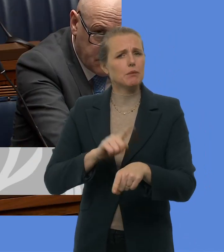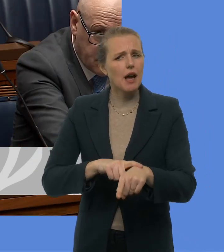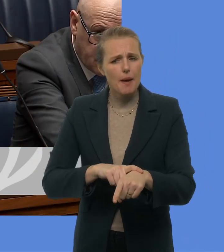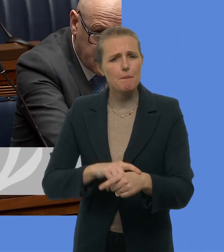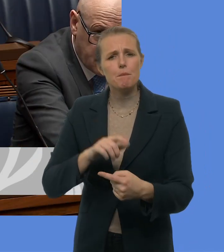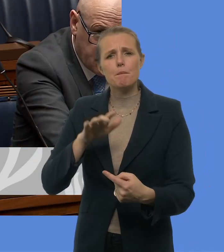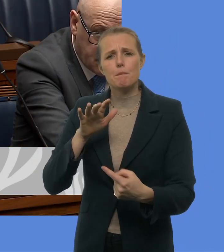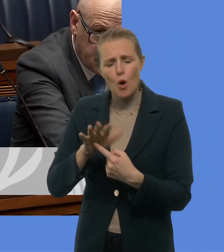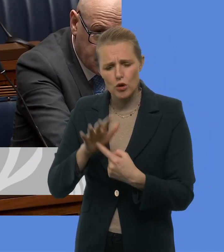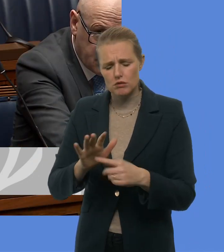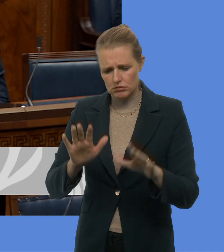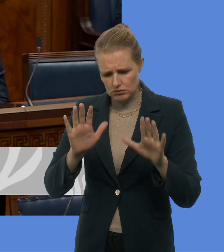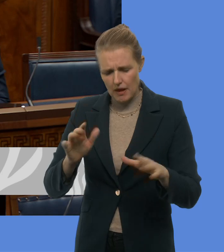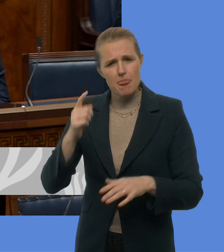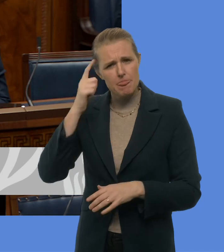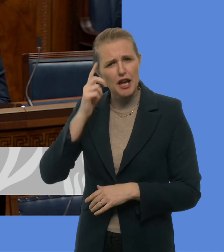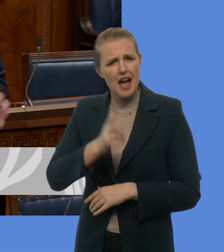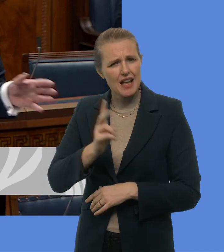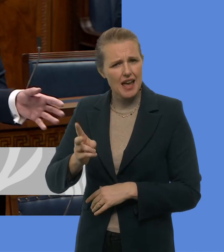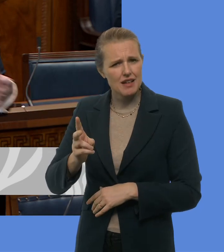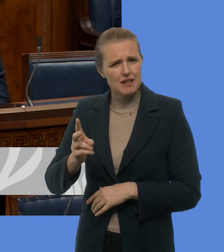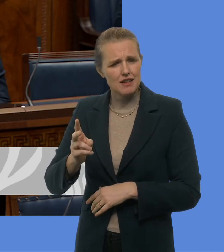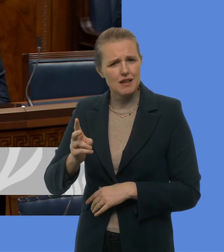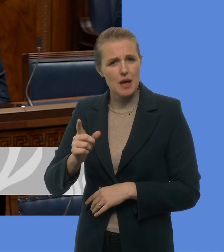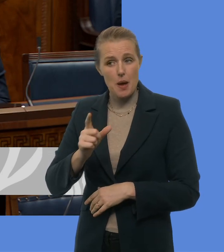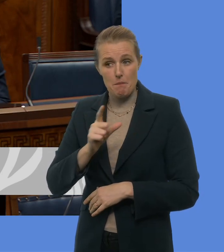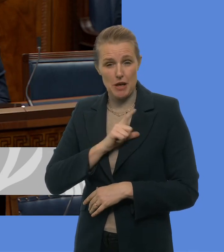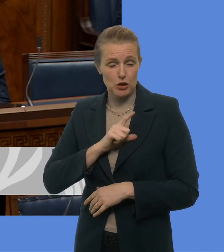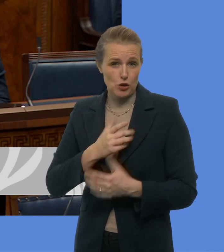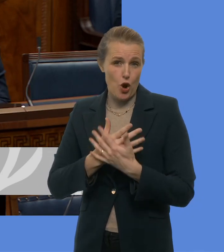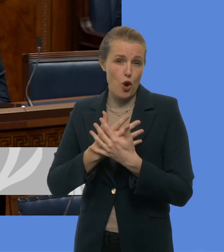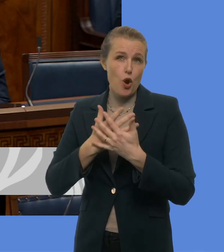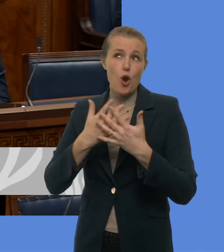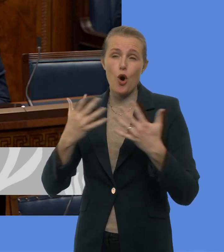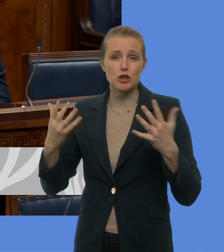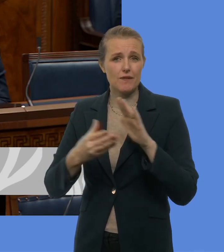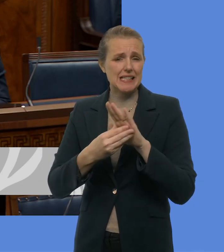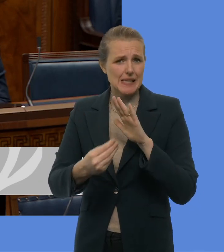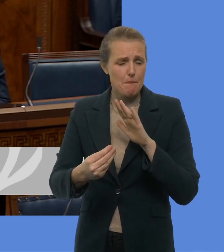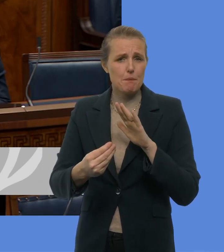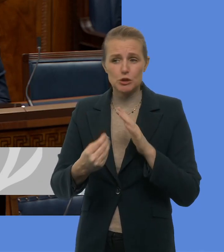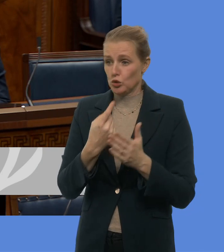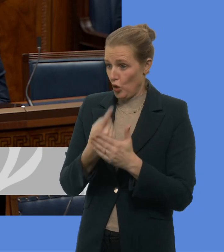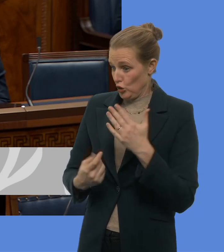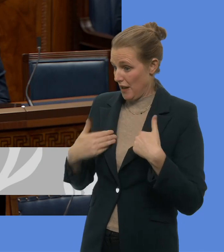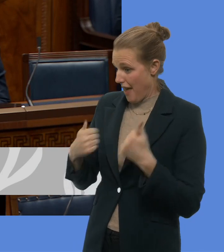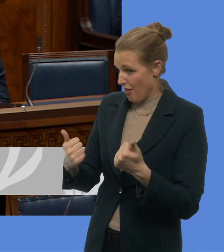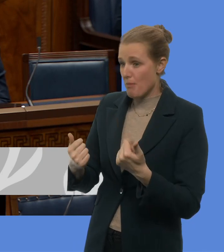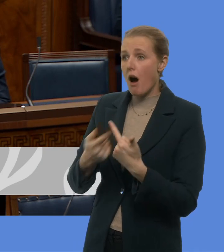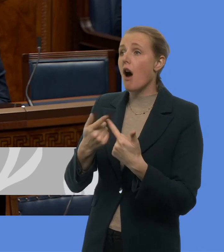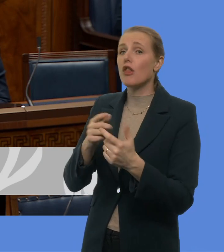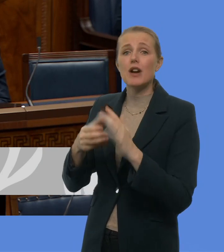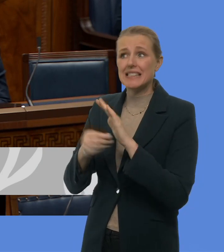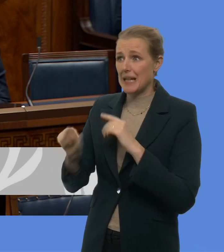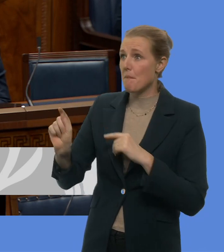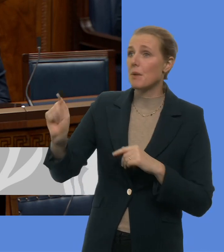think again, because there are so many examples, as I've just said previously, not just in health provision, where